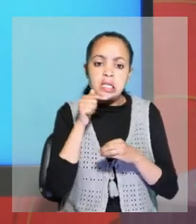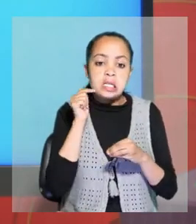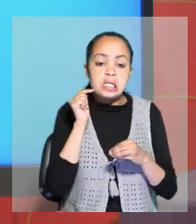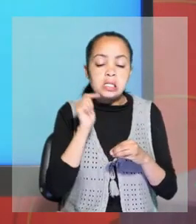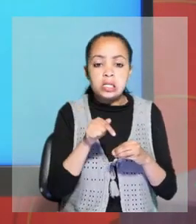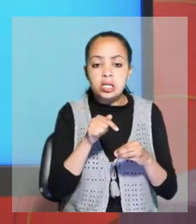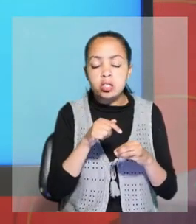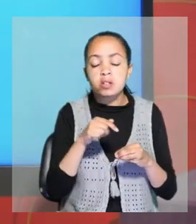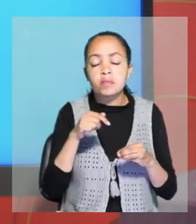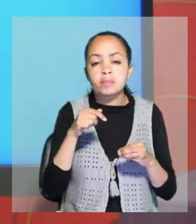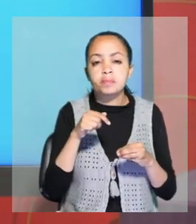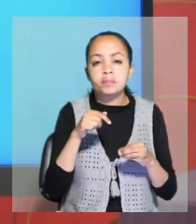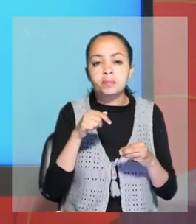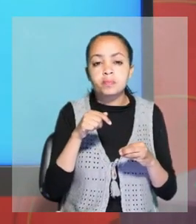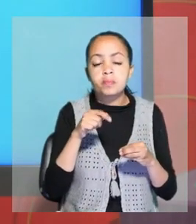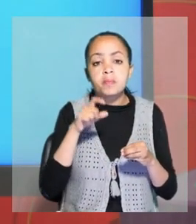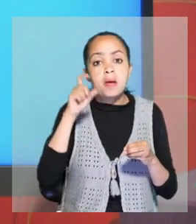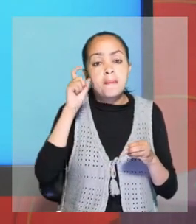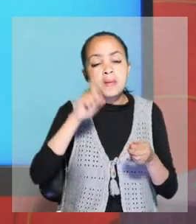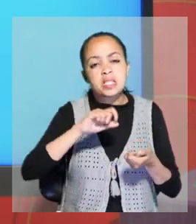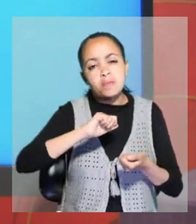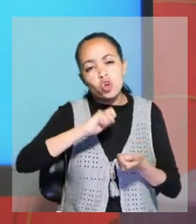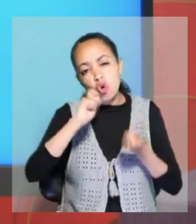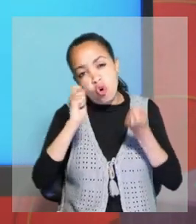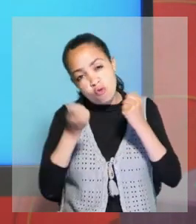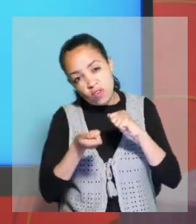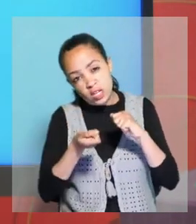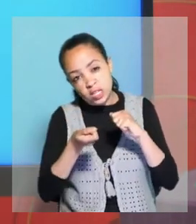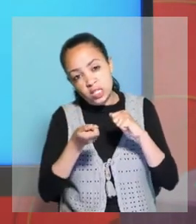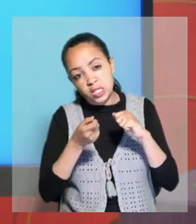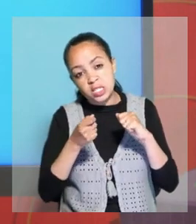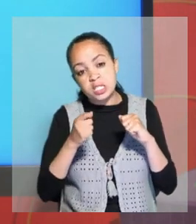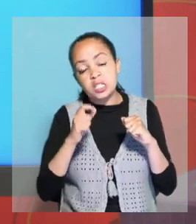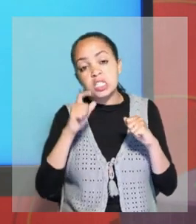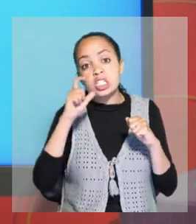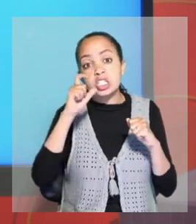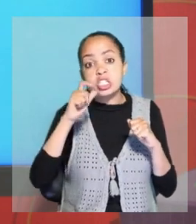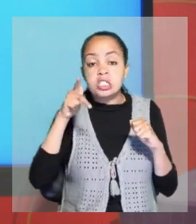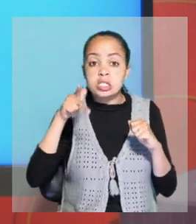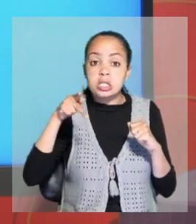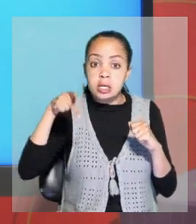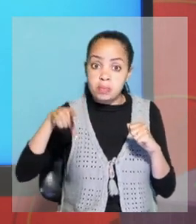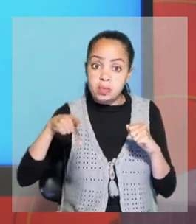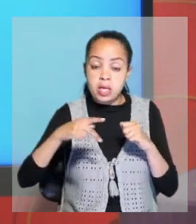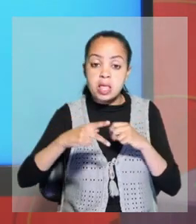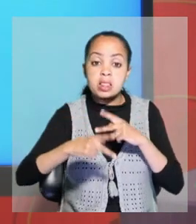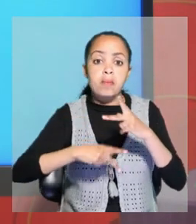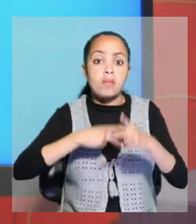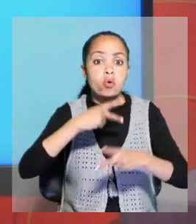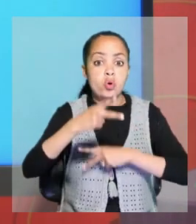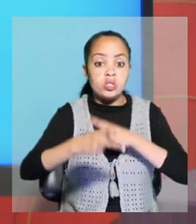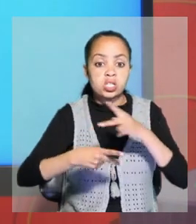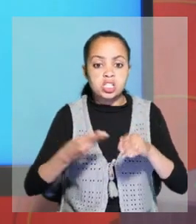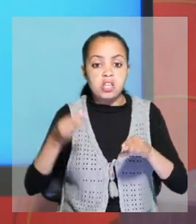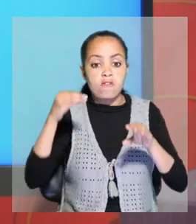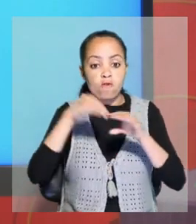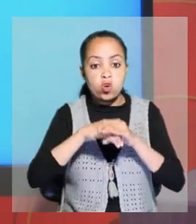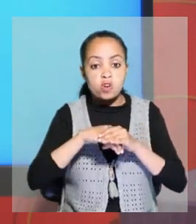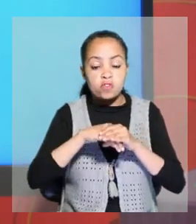here, phosphoglycolate must be converted in that of glycyrrhizphosphate in the process,